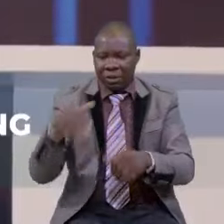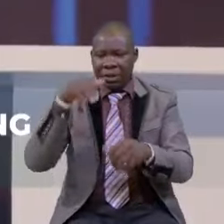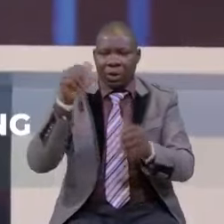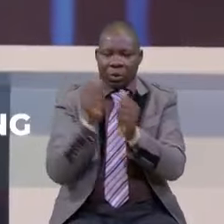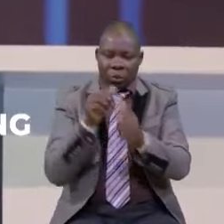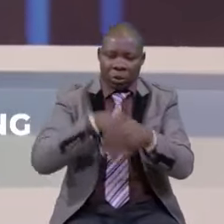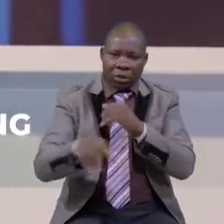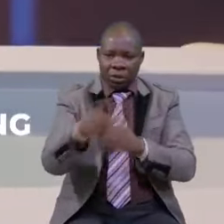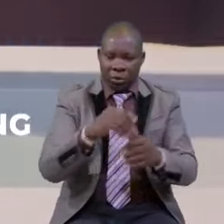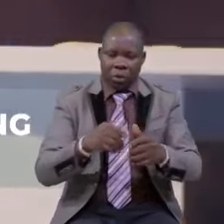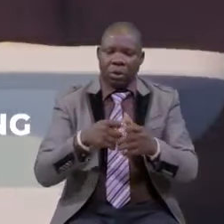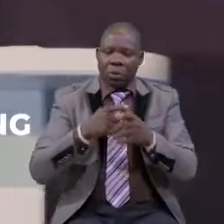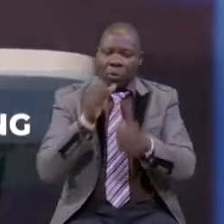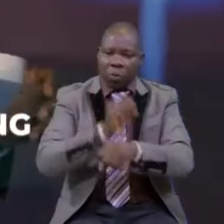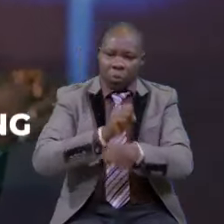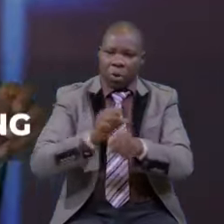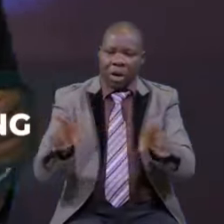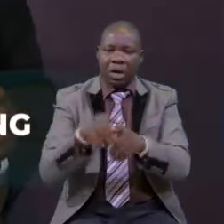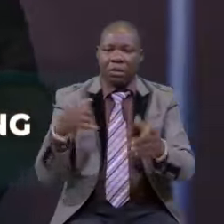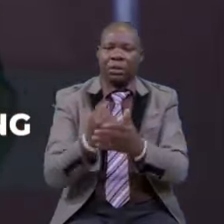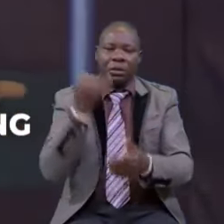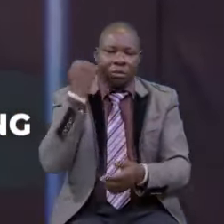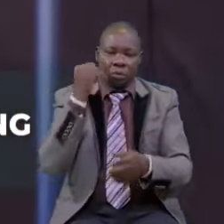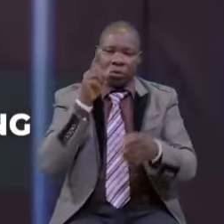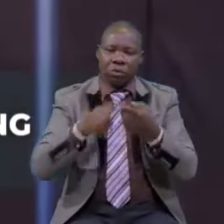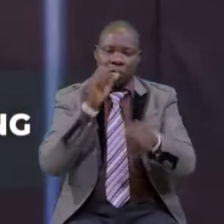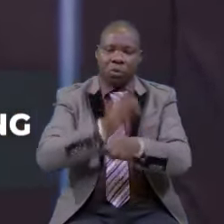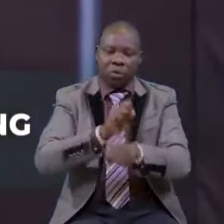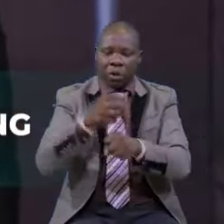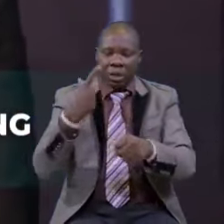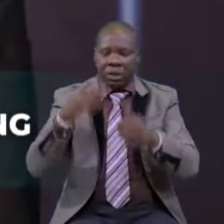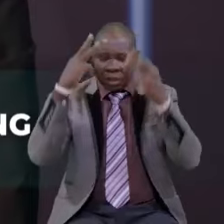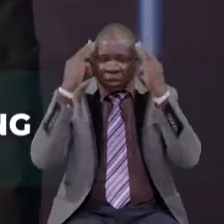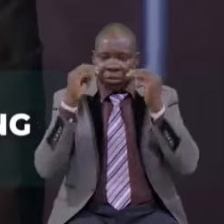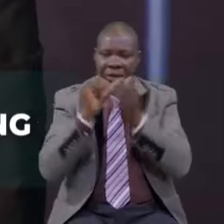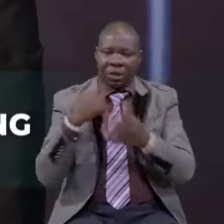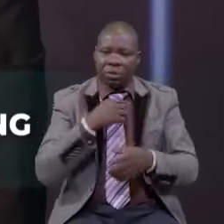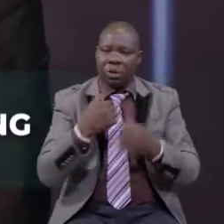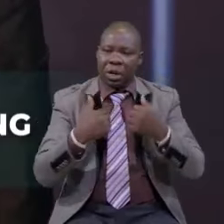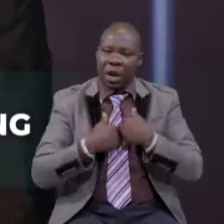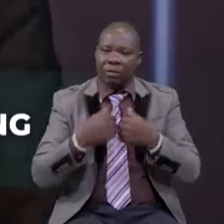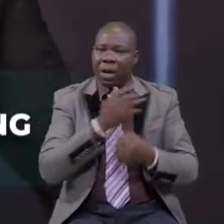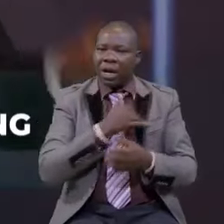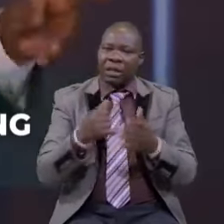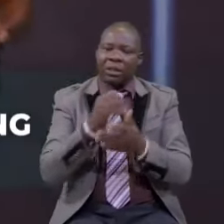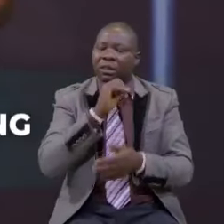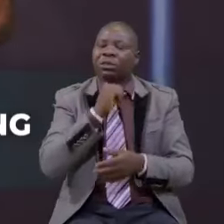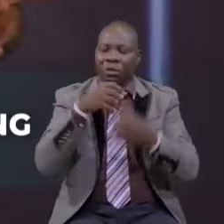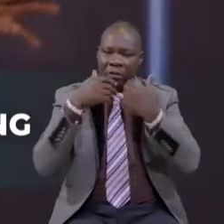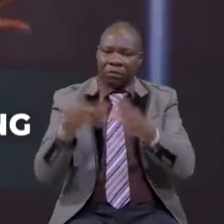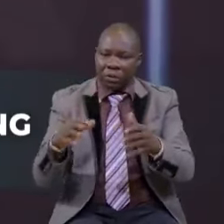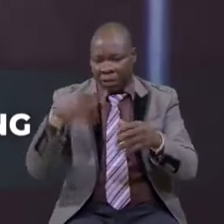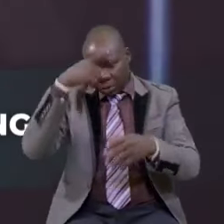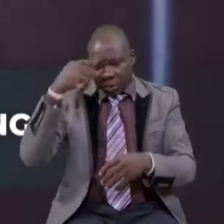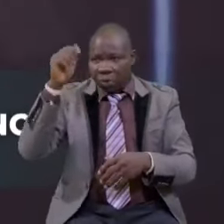it ought to run. The experiences we ought to have, and it doesn't finish because God is unlimited. The